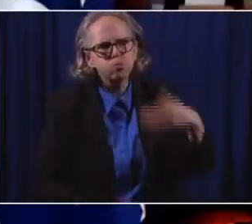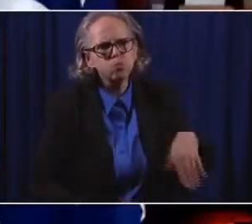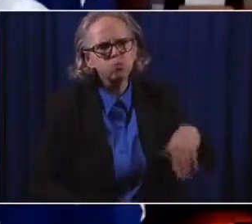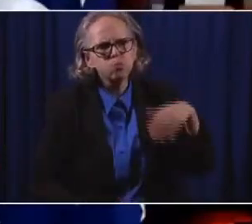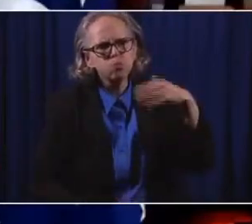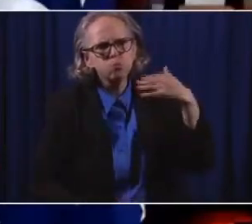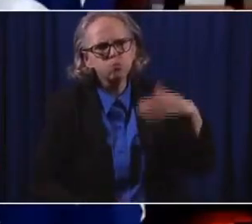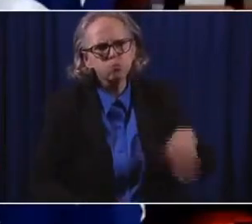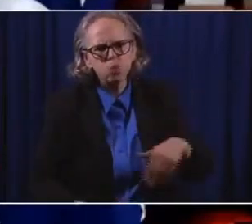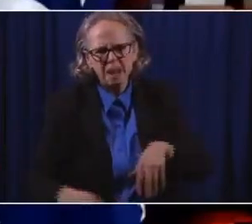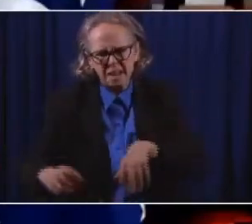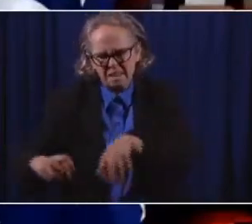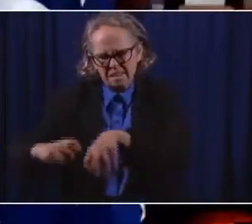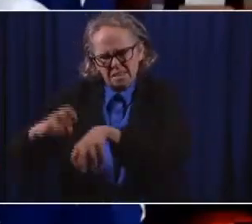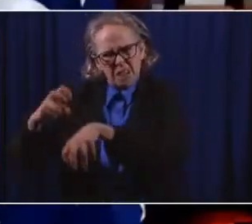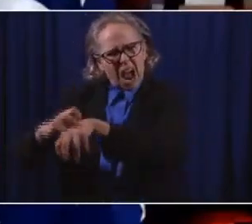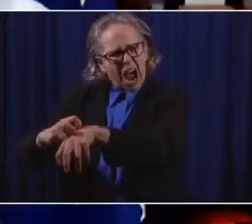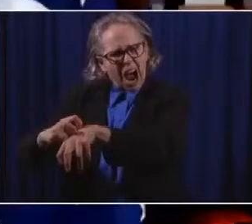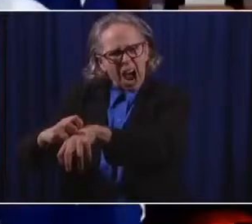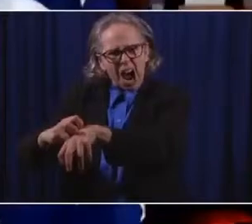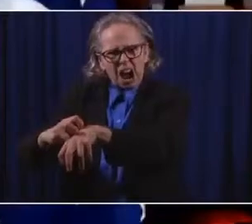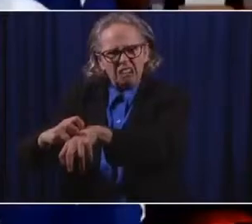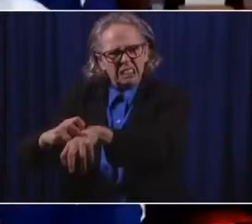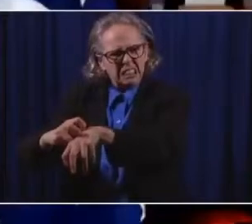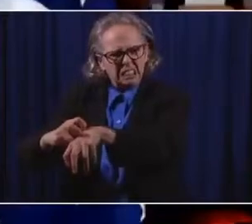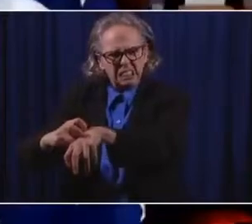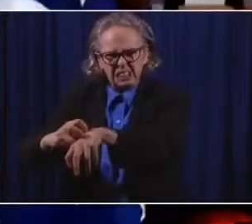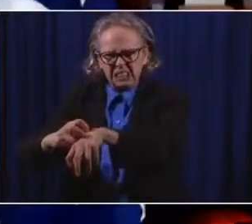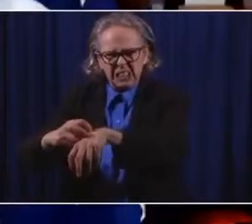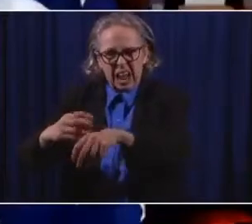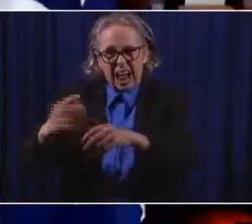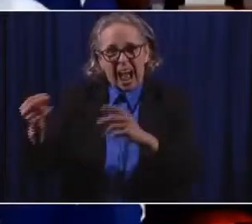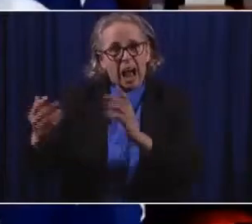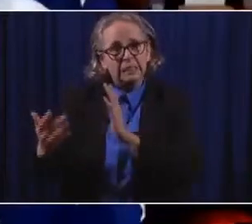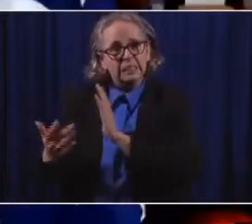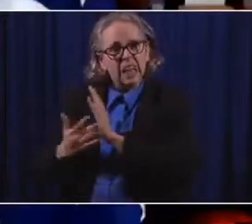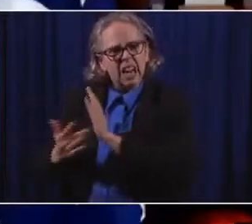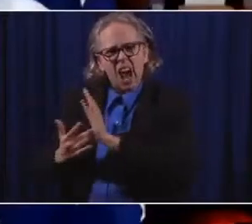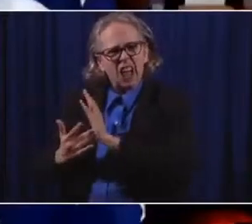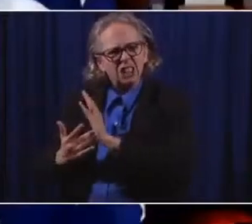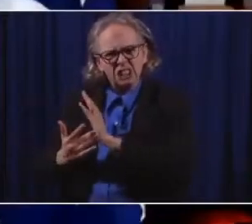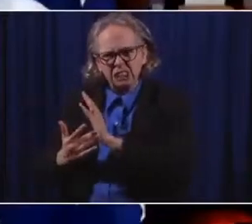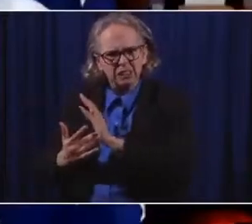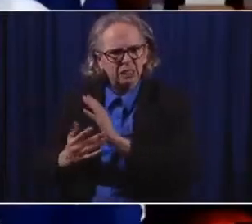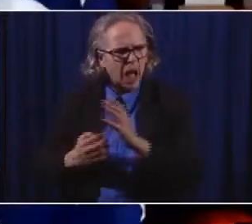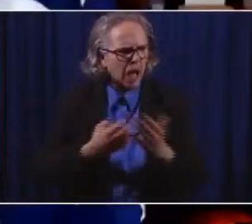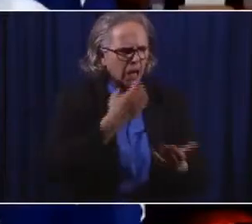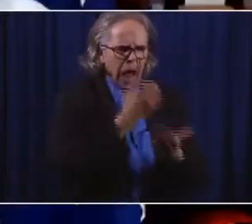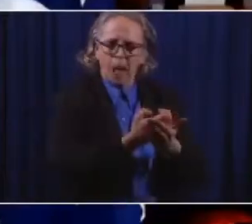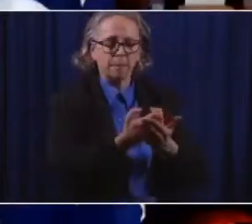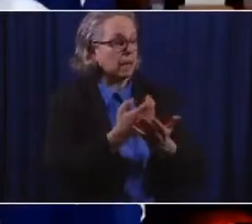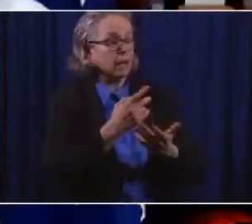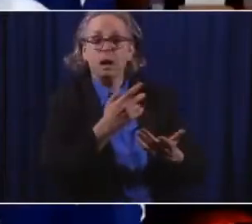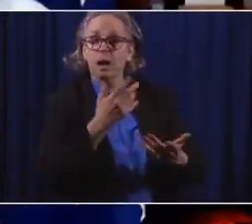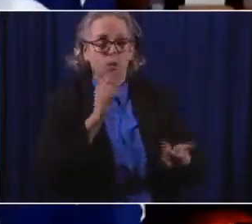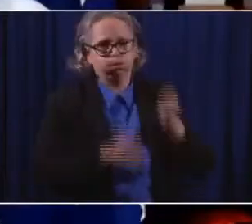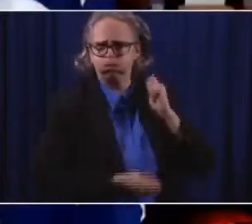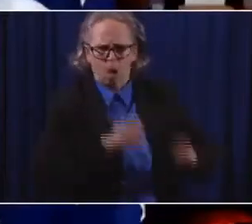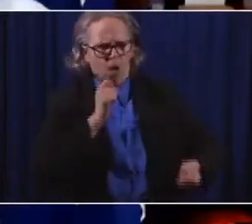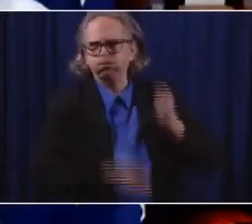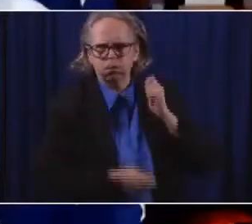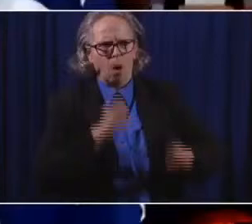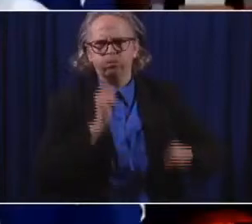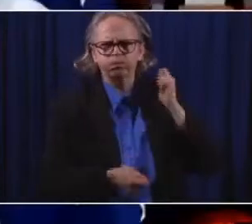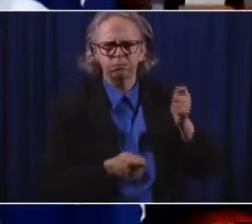economy quickly, and people need to get retrained. This is a perfect time to do it. And through Tech